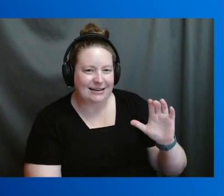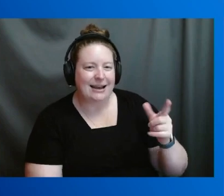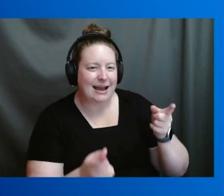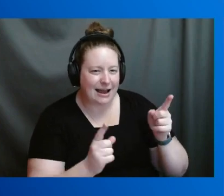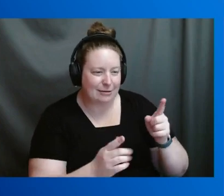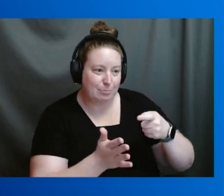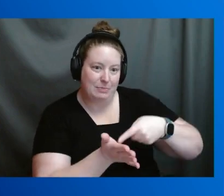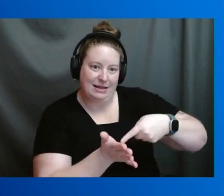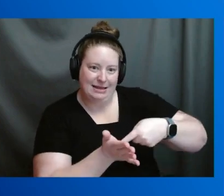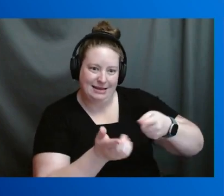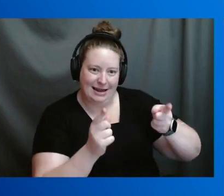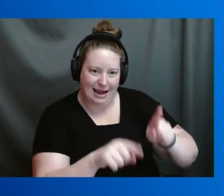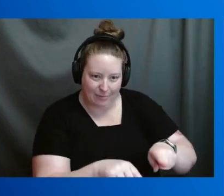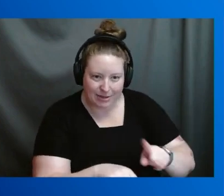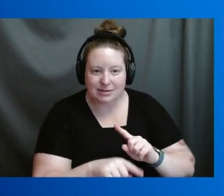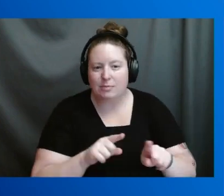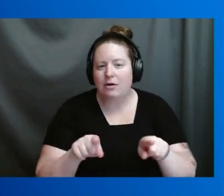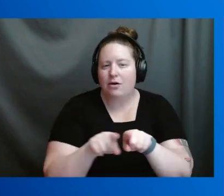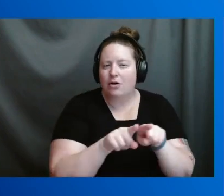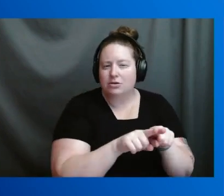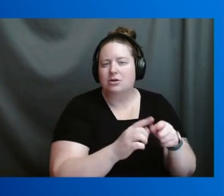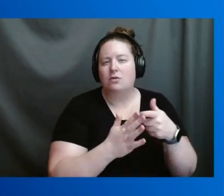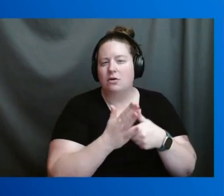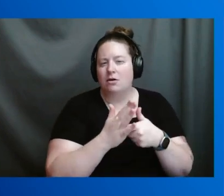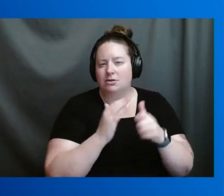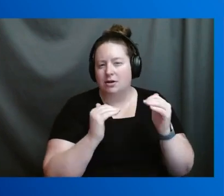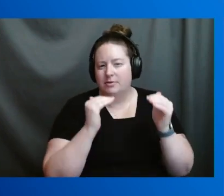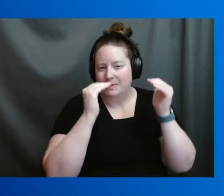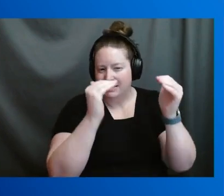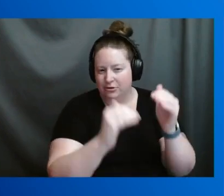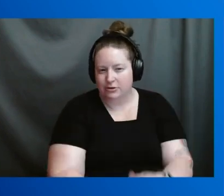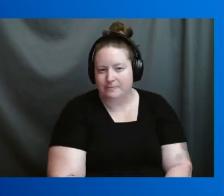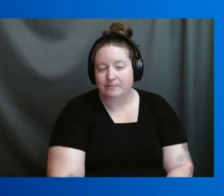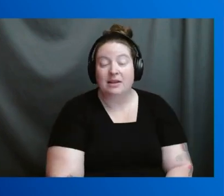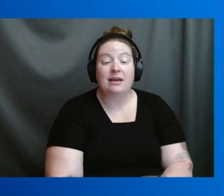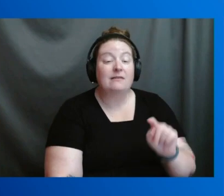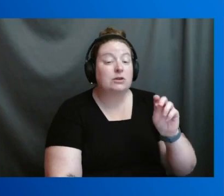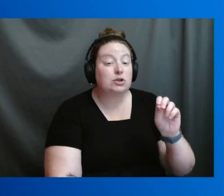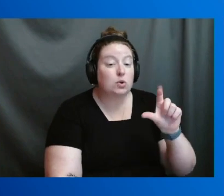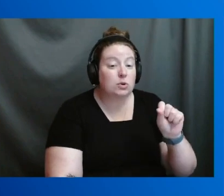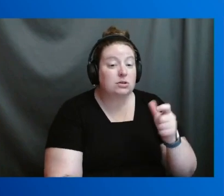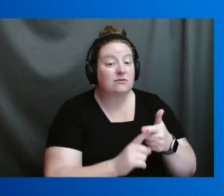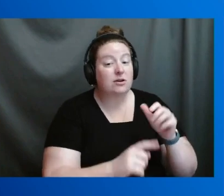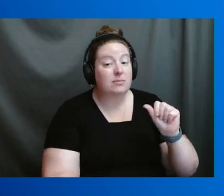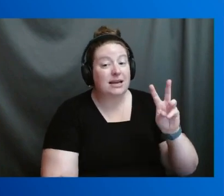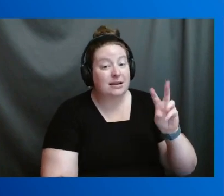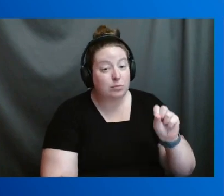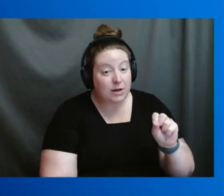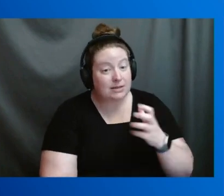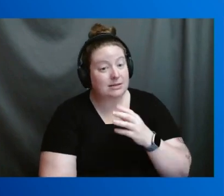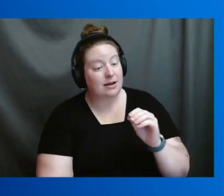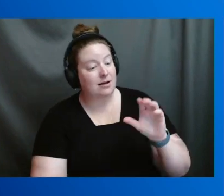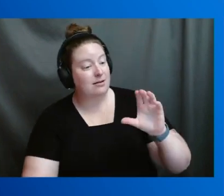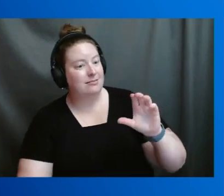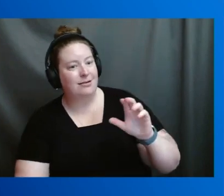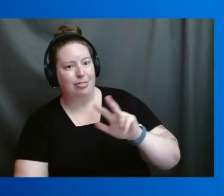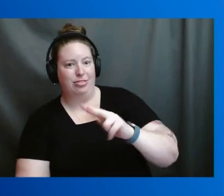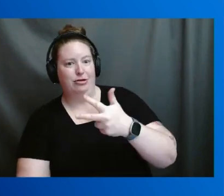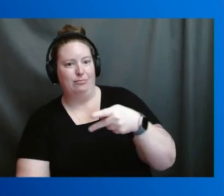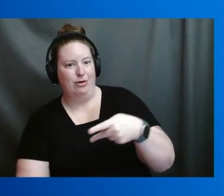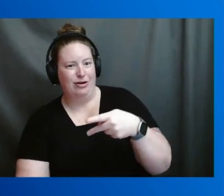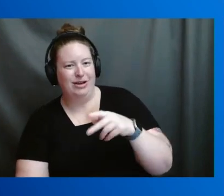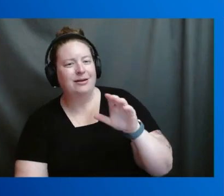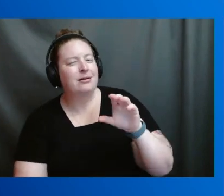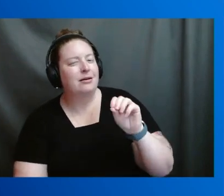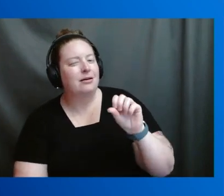certainly a good idea to go and do. And there are tools both from AWS and partners like Cost Optimizer that show you opportunities to go and do